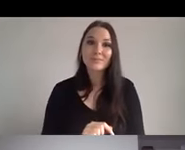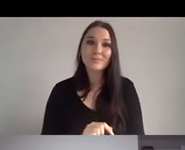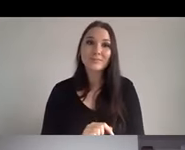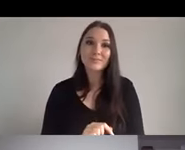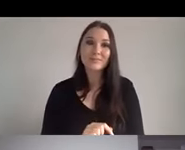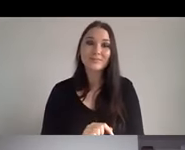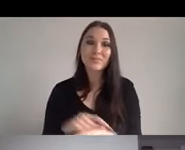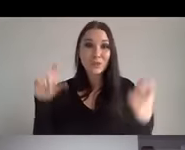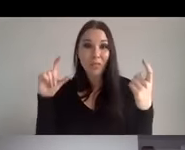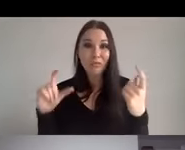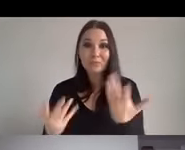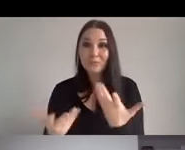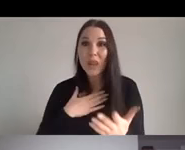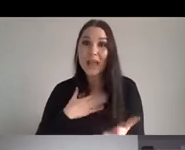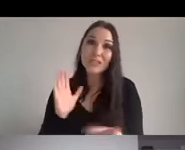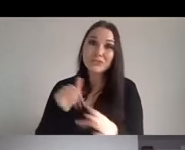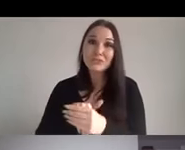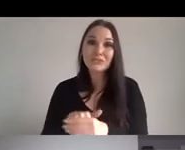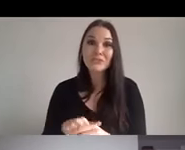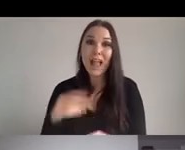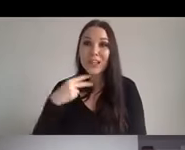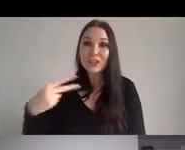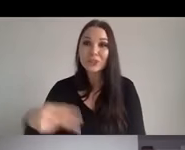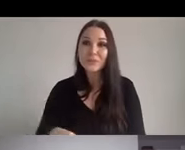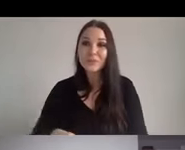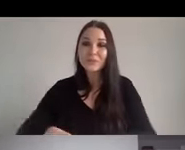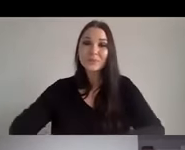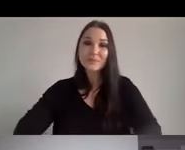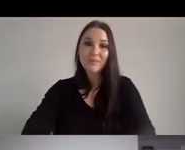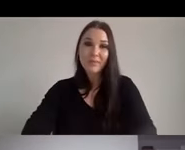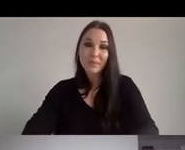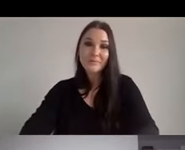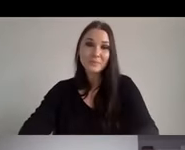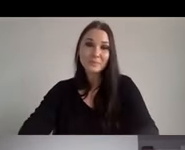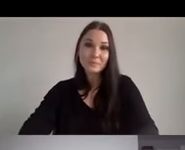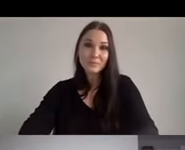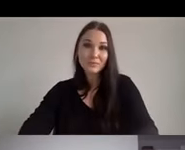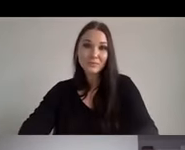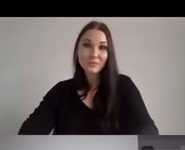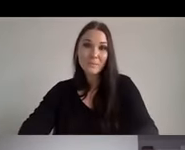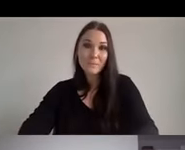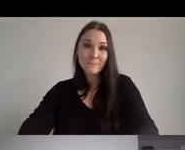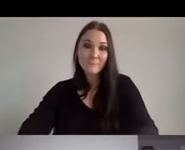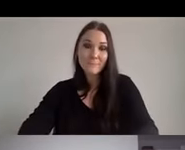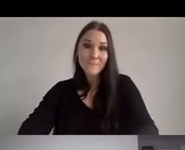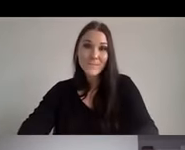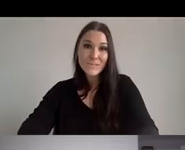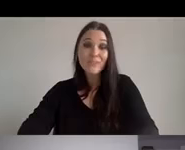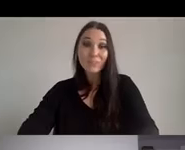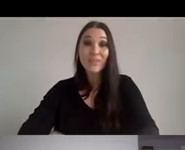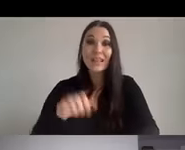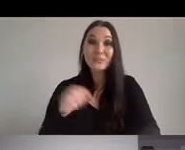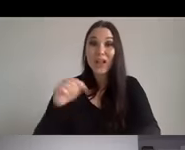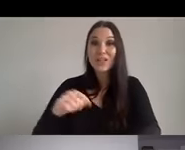Cool. Anyone else want to jump in on that one? Yeah, I just want to underline this. So I